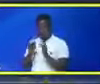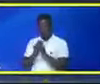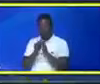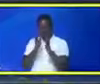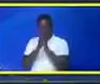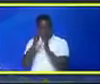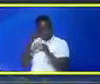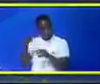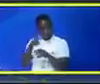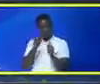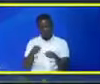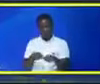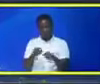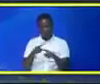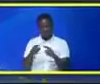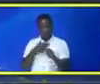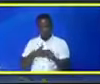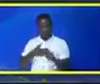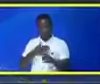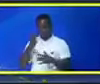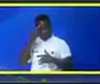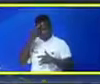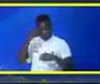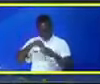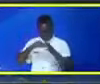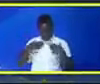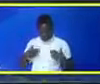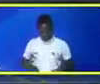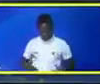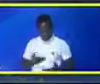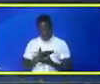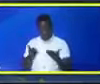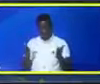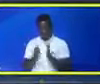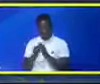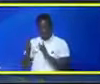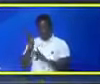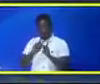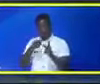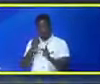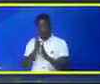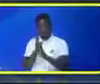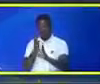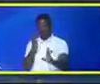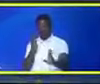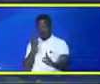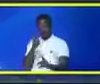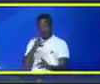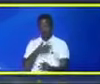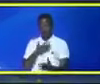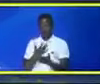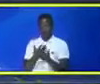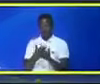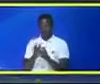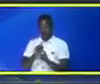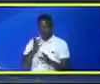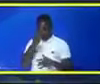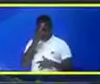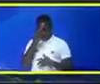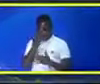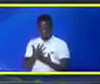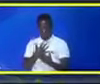done. But if you are sick in your body, that includes those following online, I want you to lay your hands this